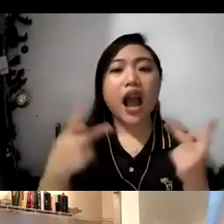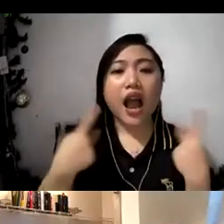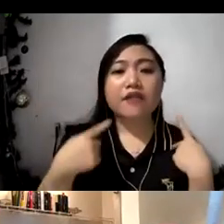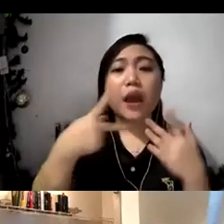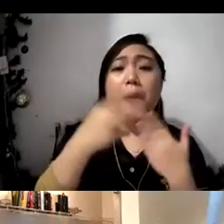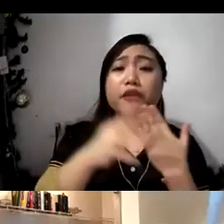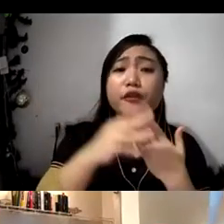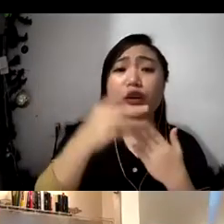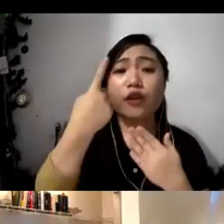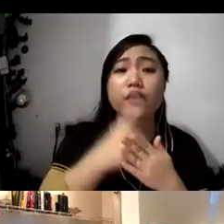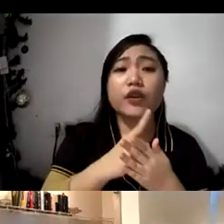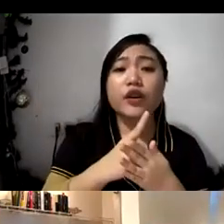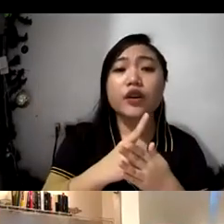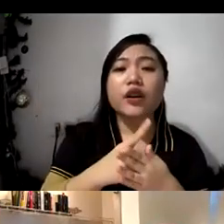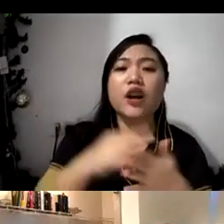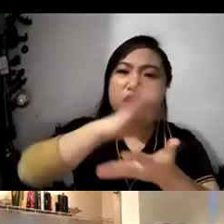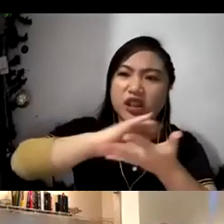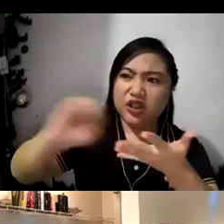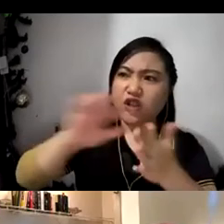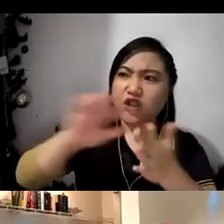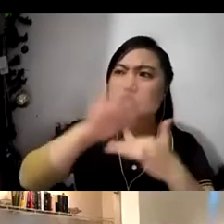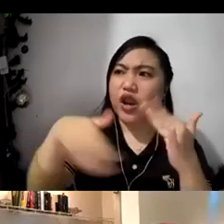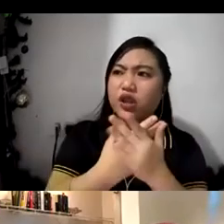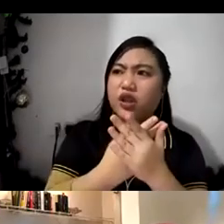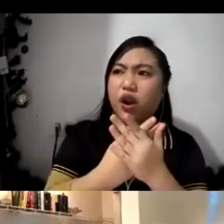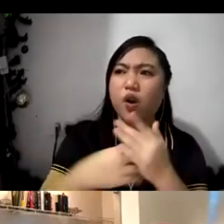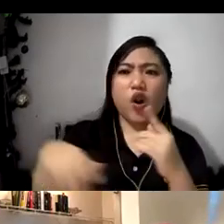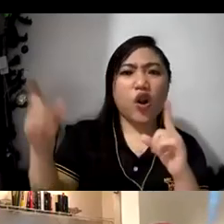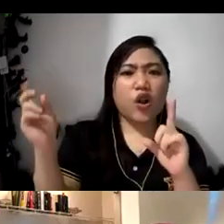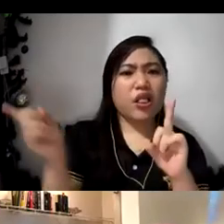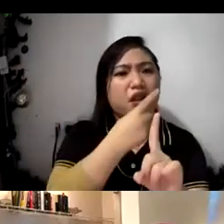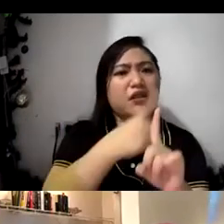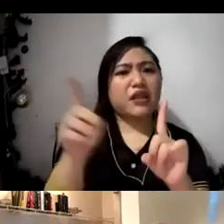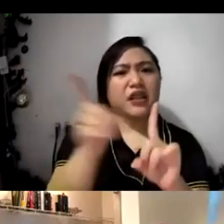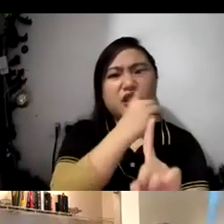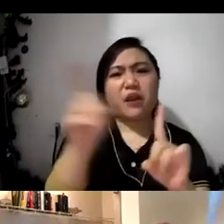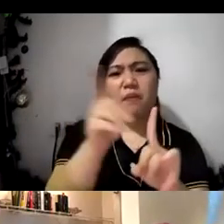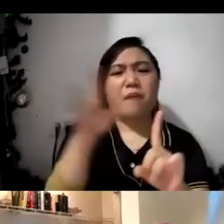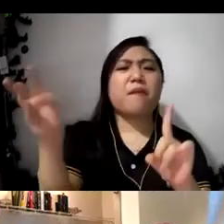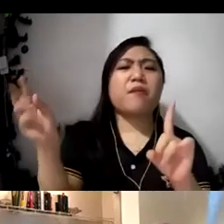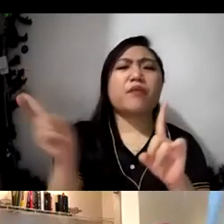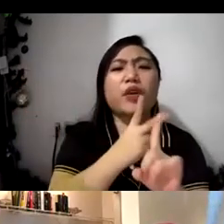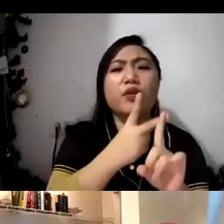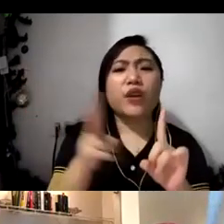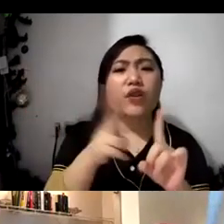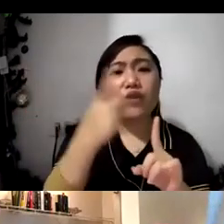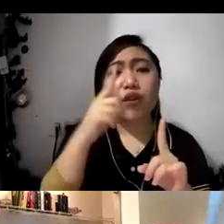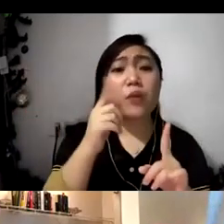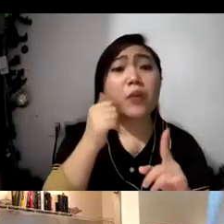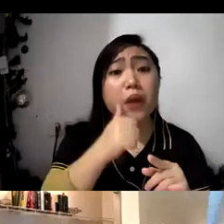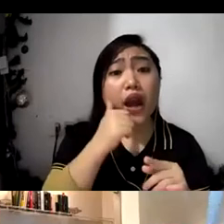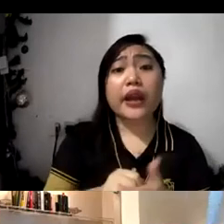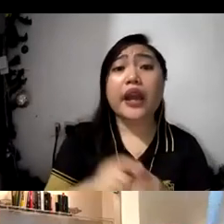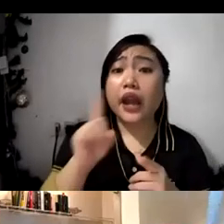no? Given this elimination of all forms of discrimination, what do we do? How do we act in terms of eliminating,